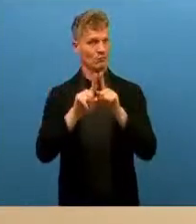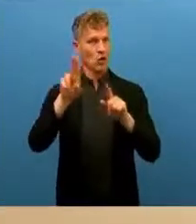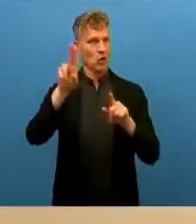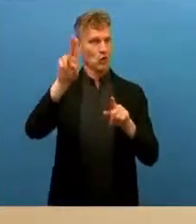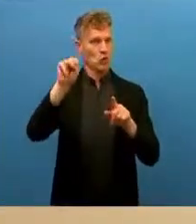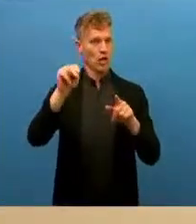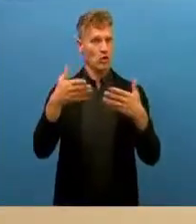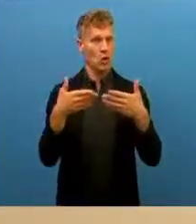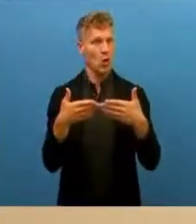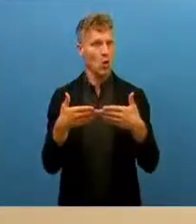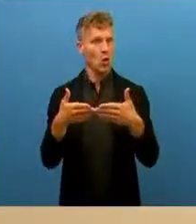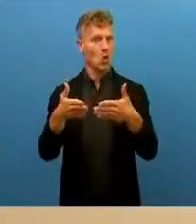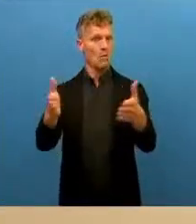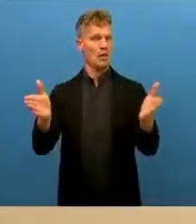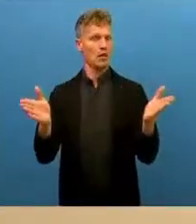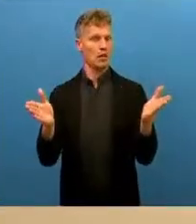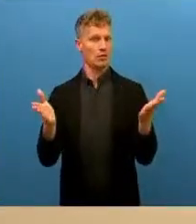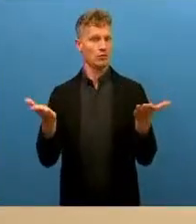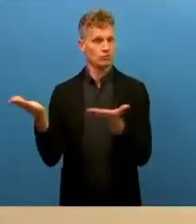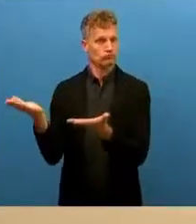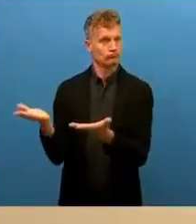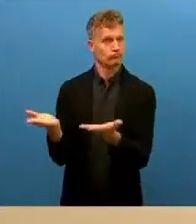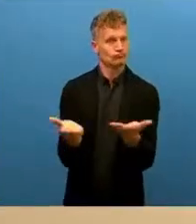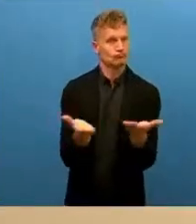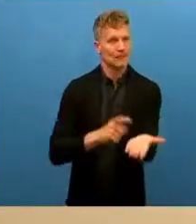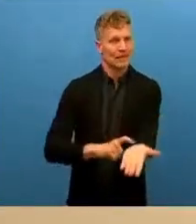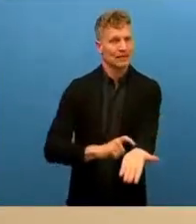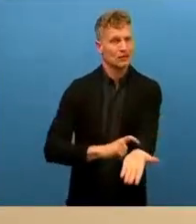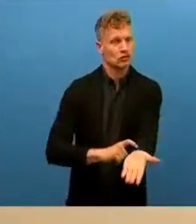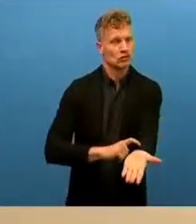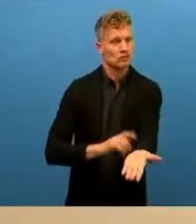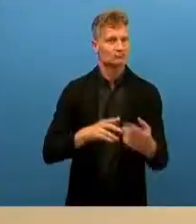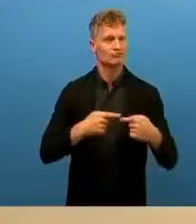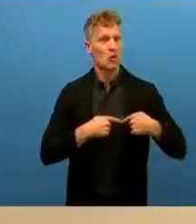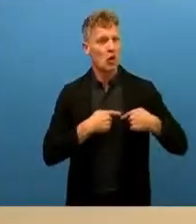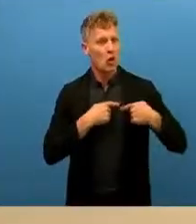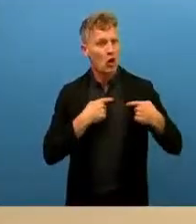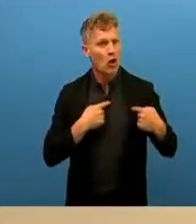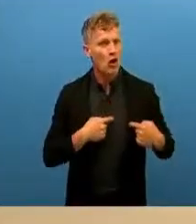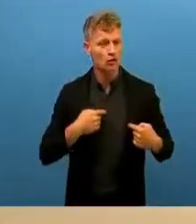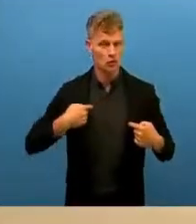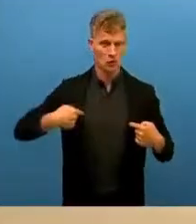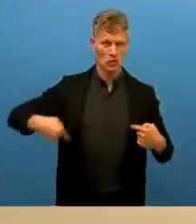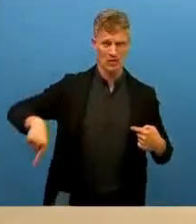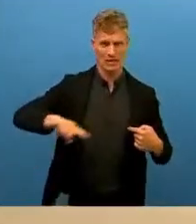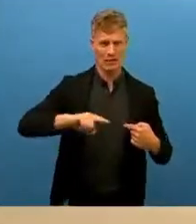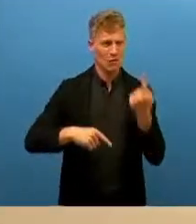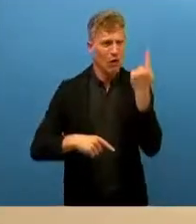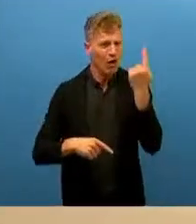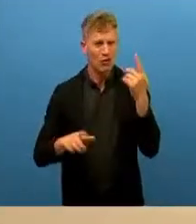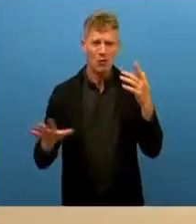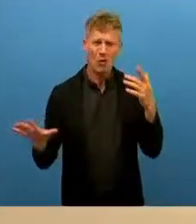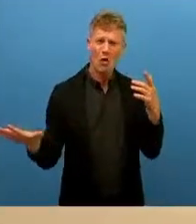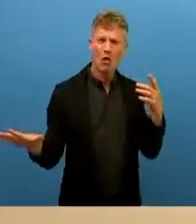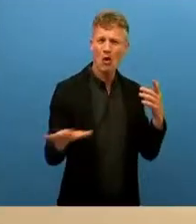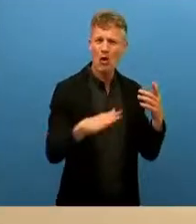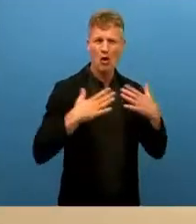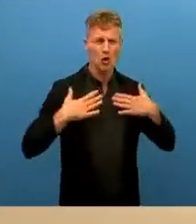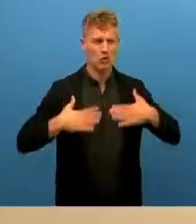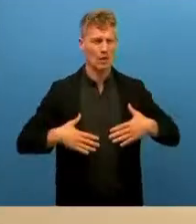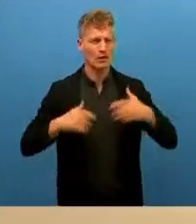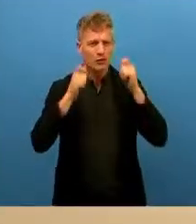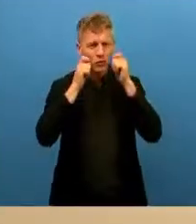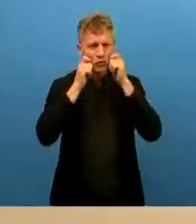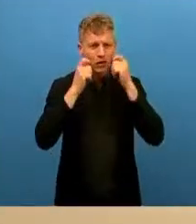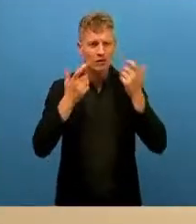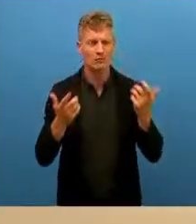to those hearts that are open, and we understand that we're one single human tribe, and this is a deep